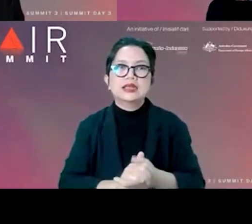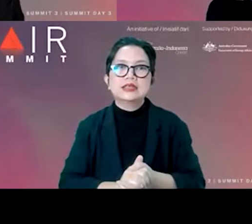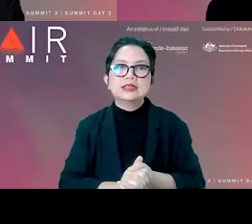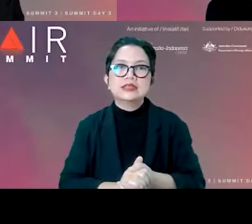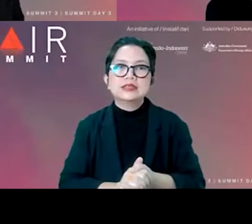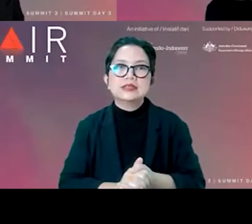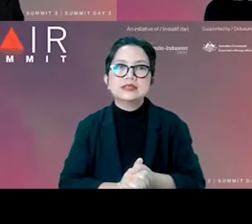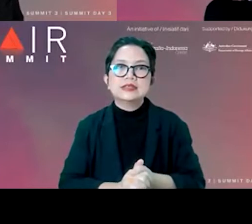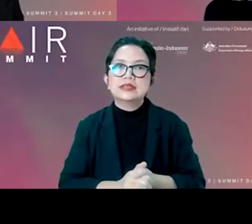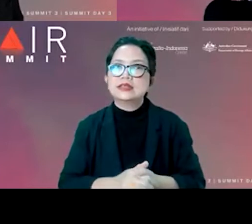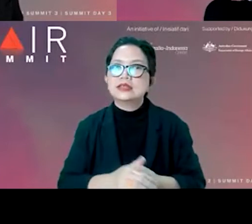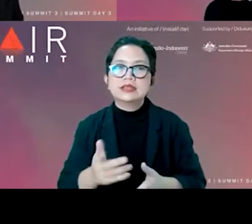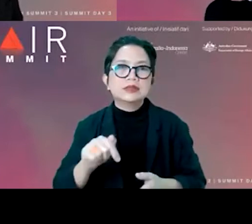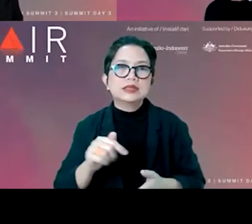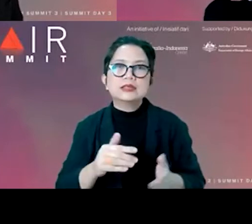power.